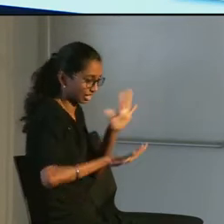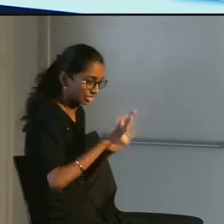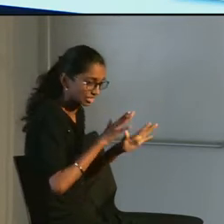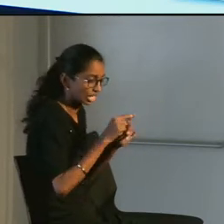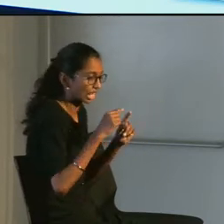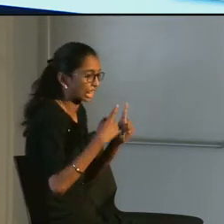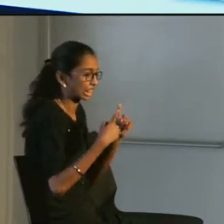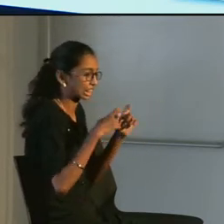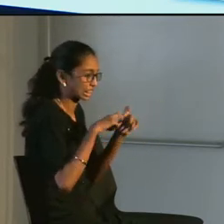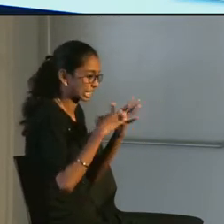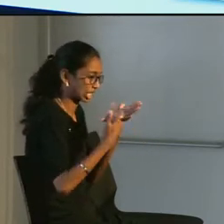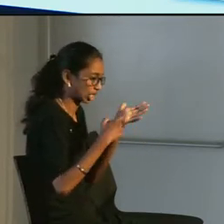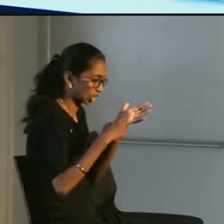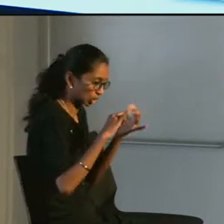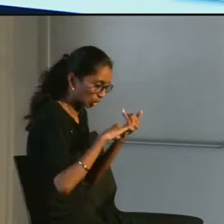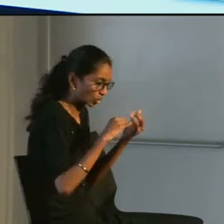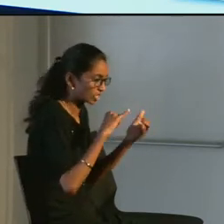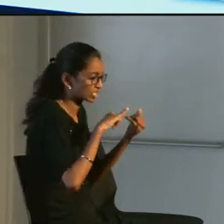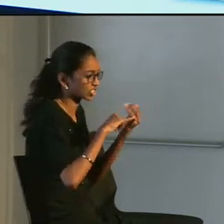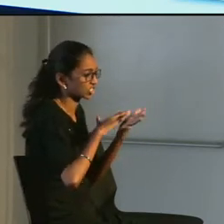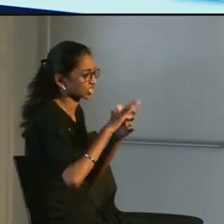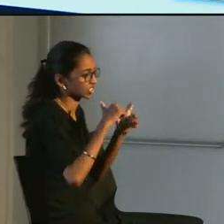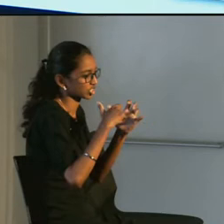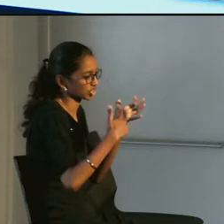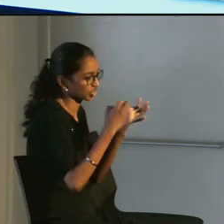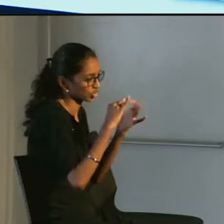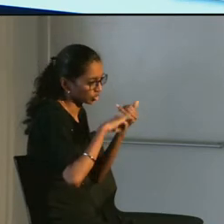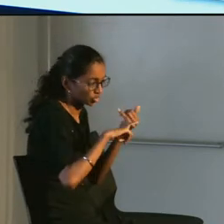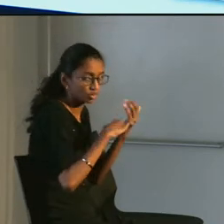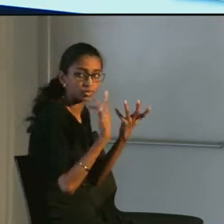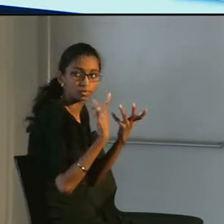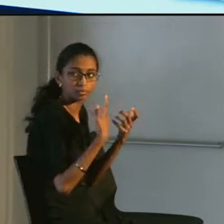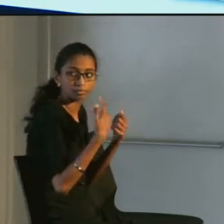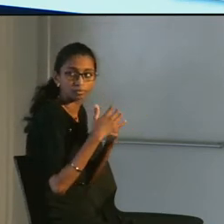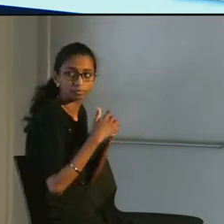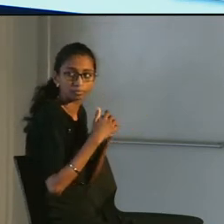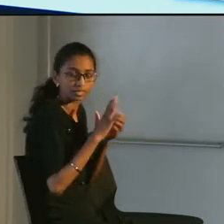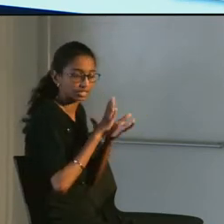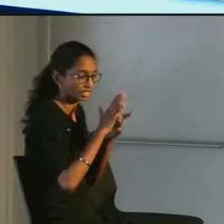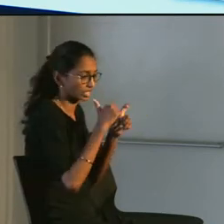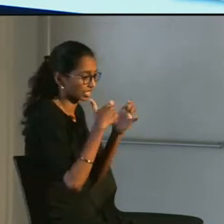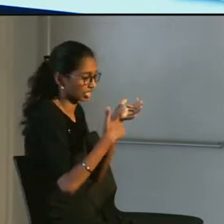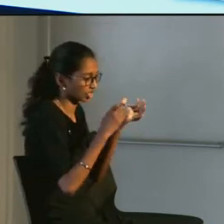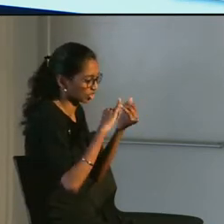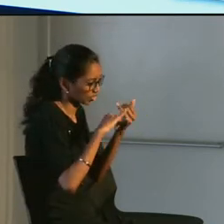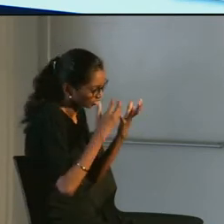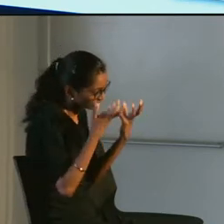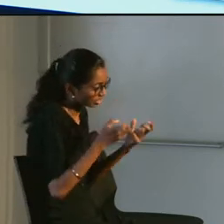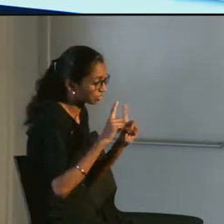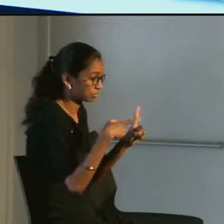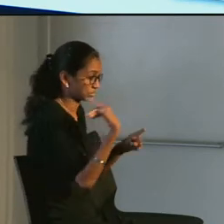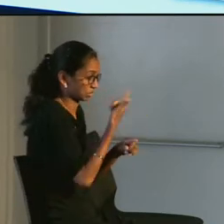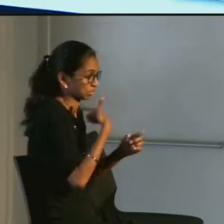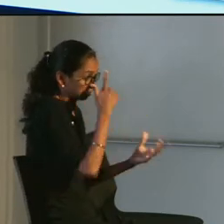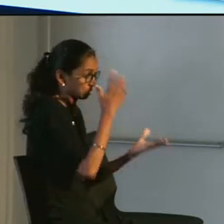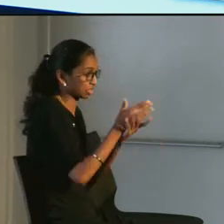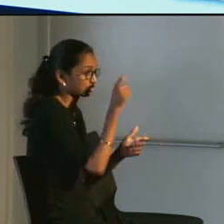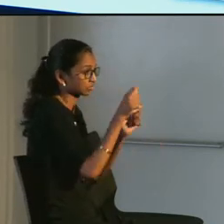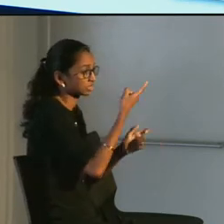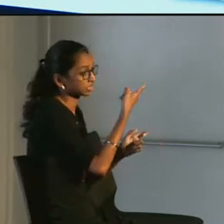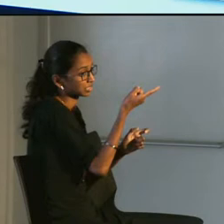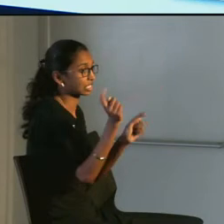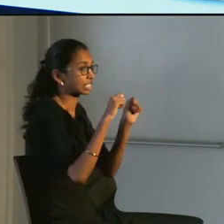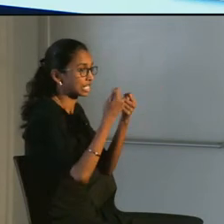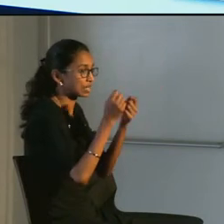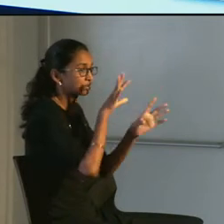zeros. And we are a community of action sheroes, heroes, and zeros. And we believe that every human being has the ability